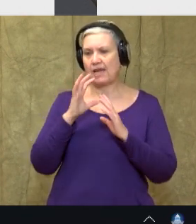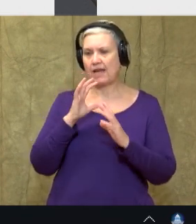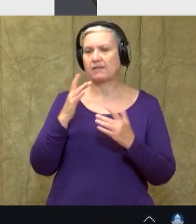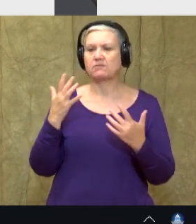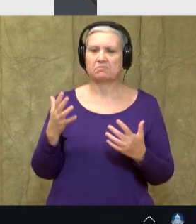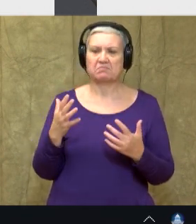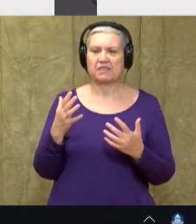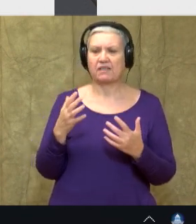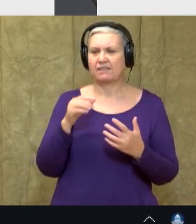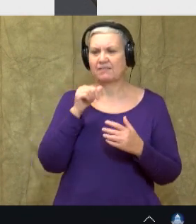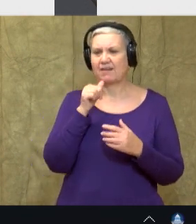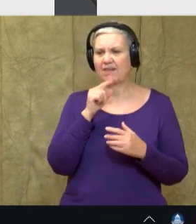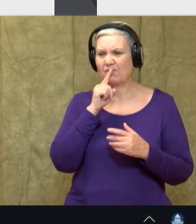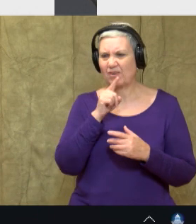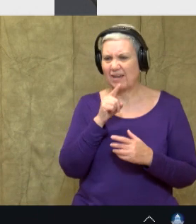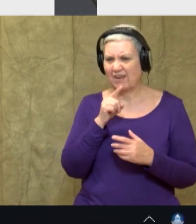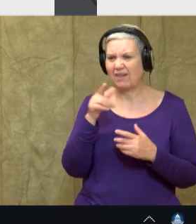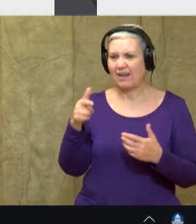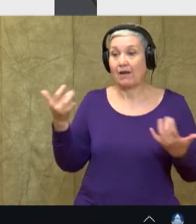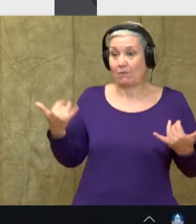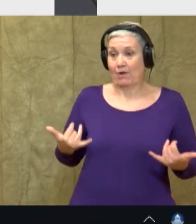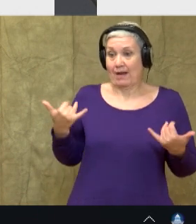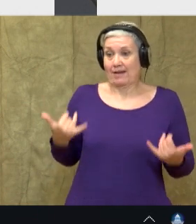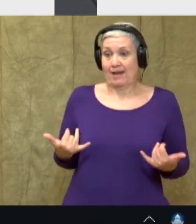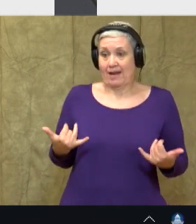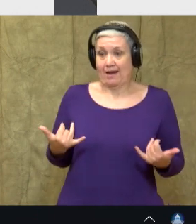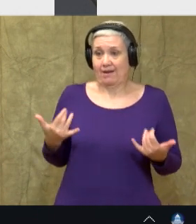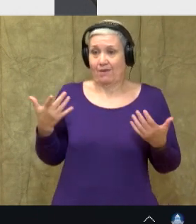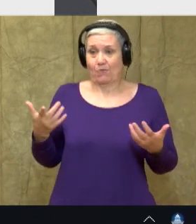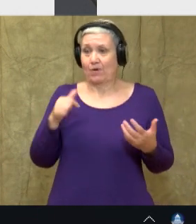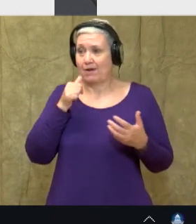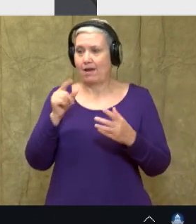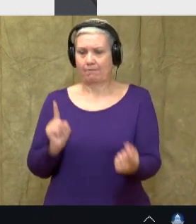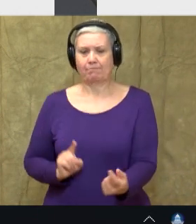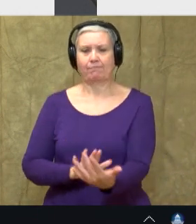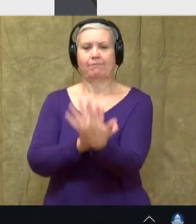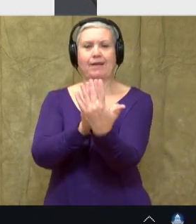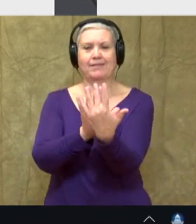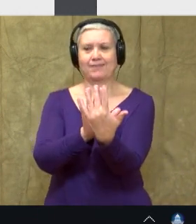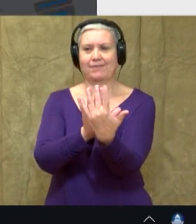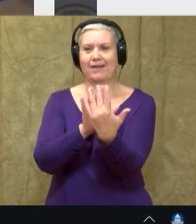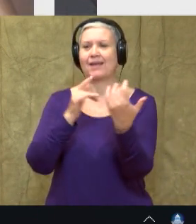others. Are we virtual now, Ms. Lewis? Yes, we are, Ms. Gray. Oh, wow.